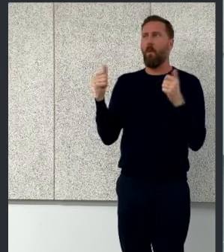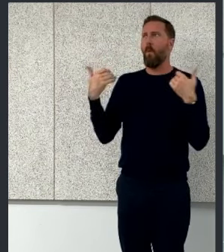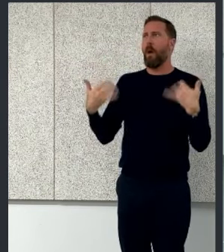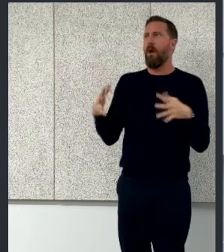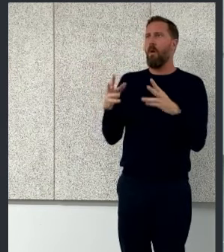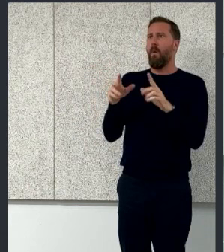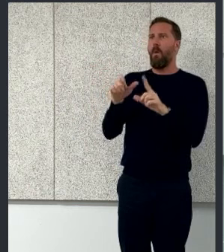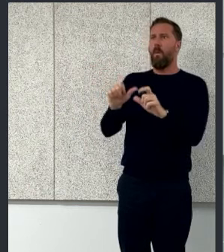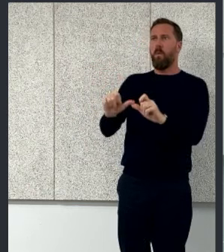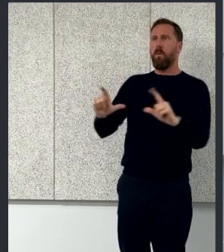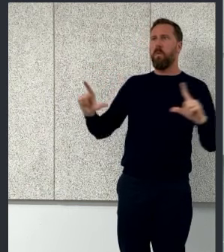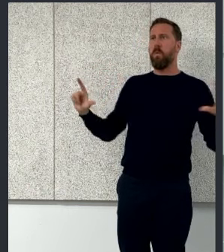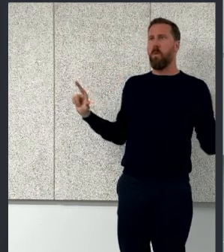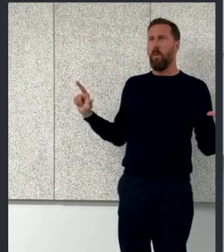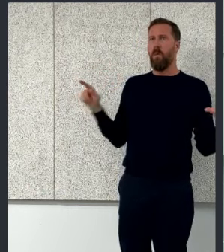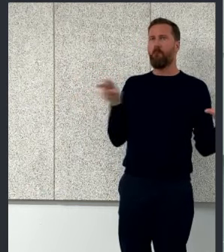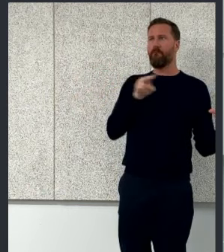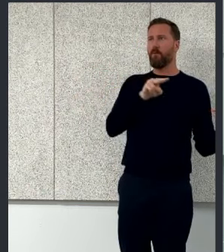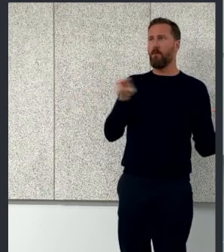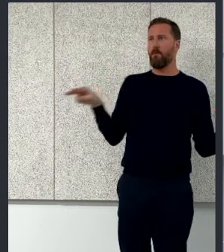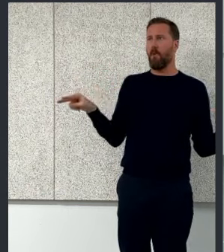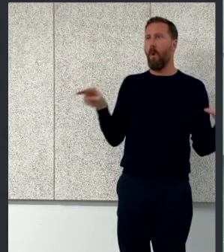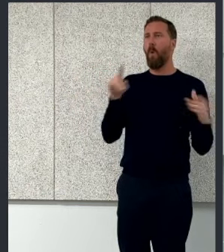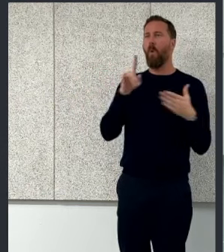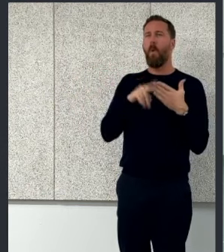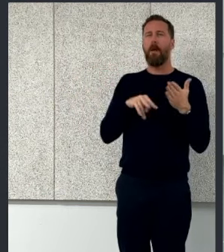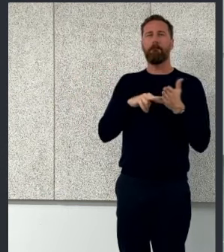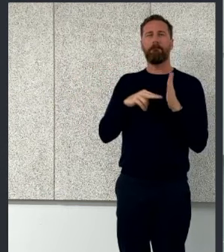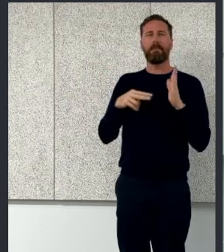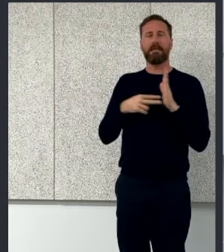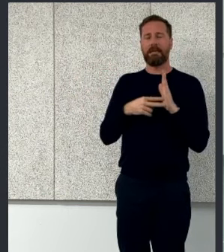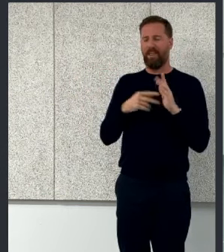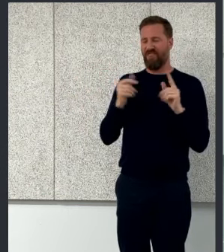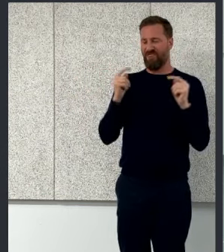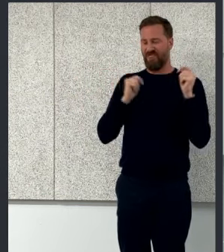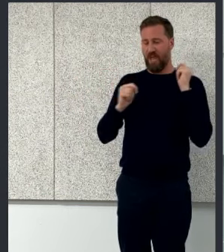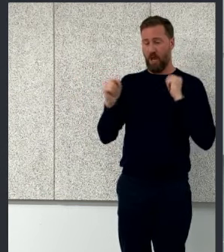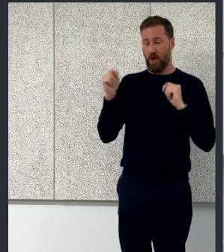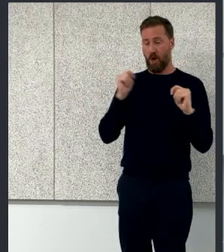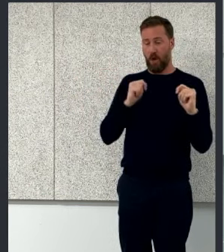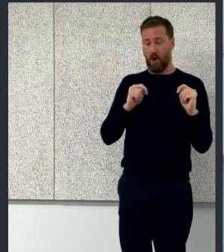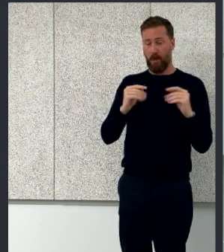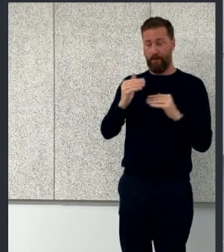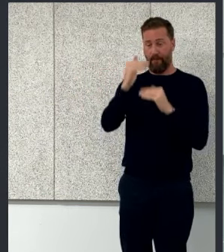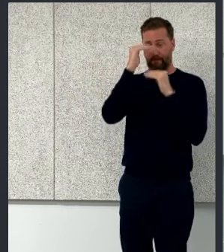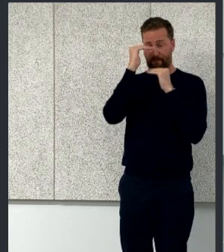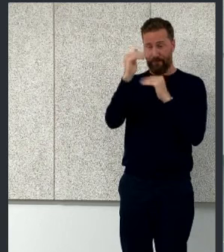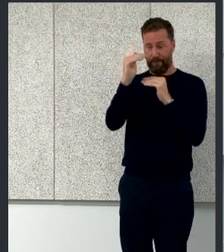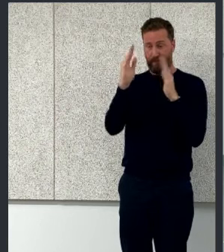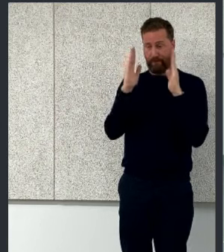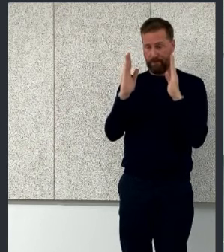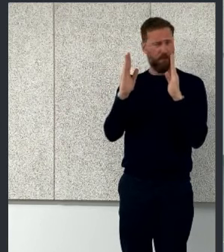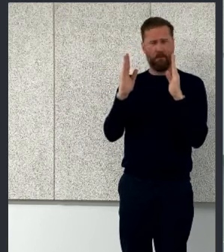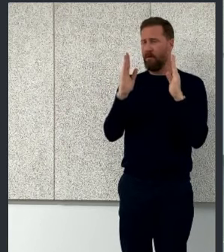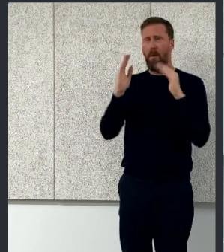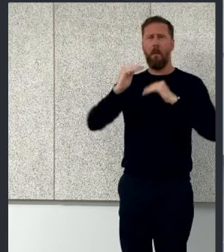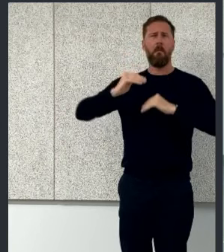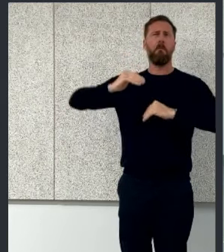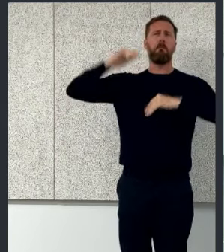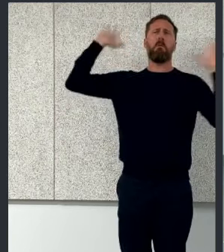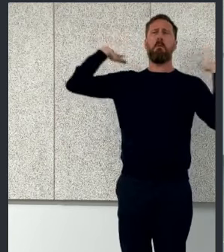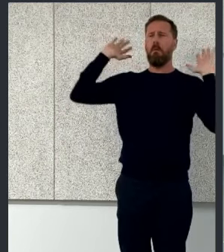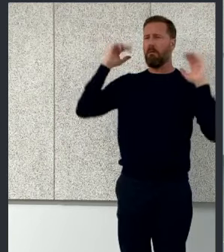expansive view to the definition of theater. The organizations who are, I know this is blasphemous, but